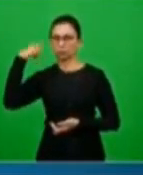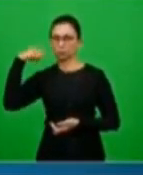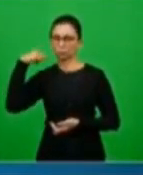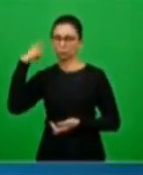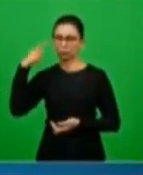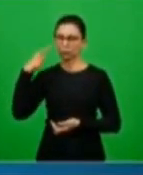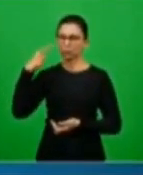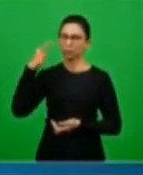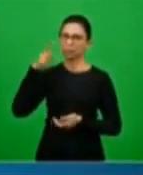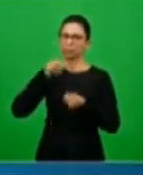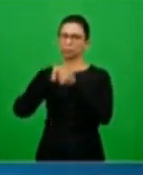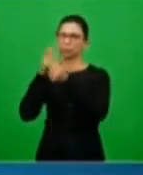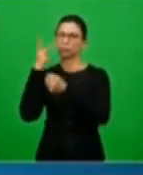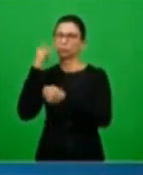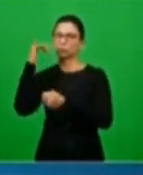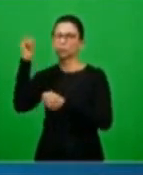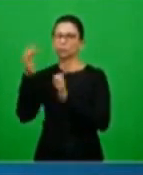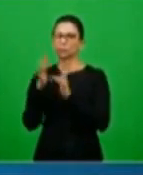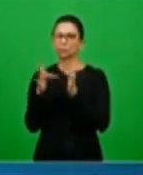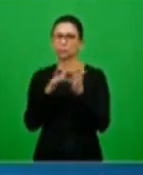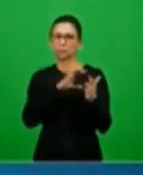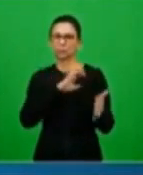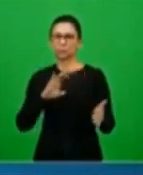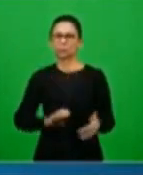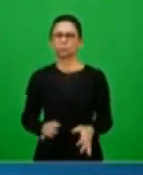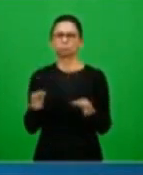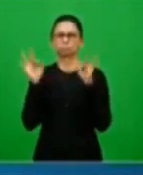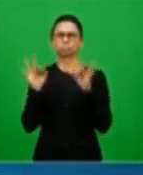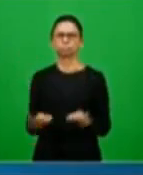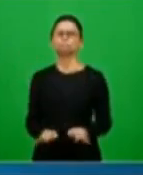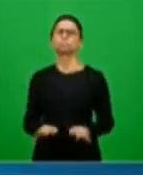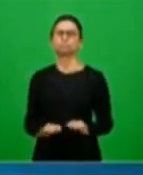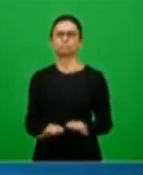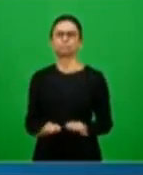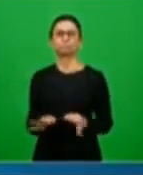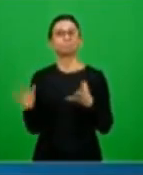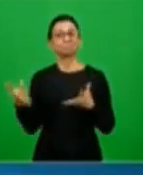someone sins, have a law with the Father, Jesus the just.